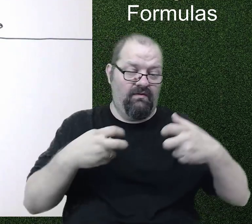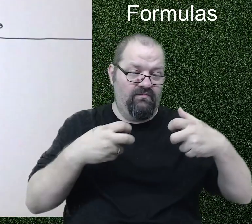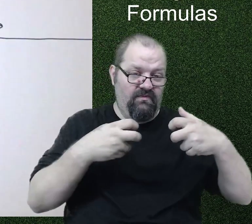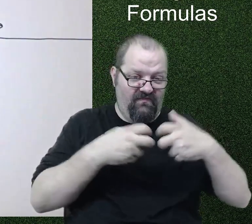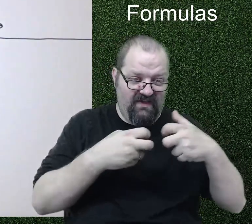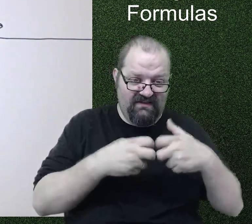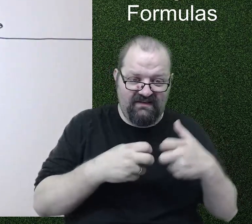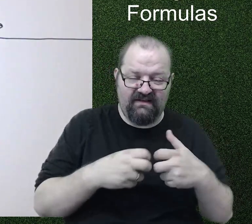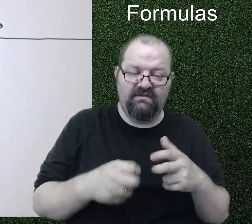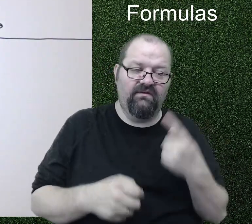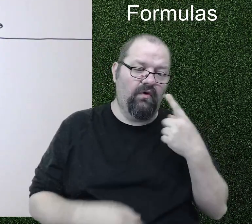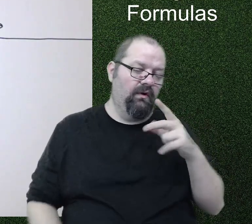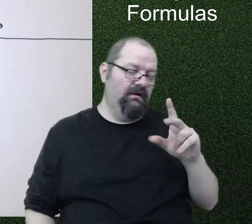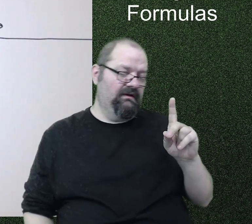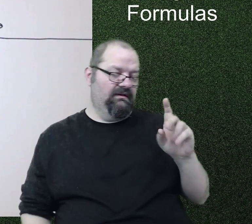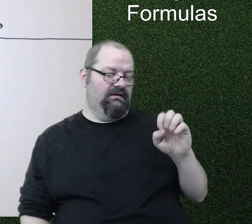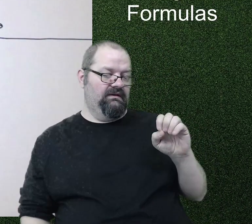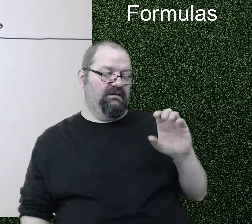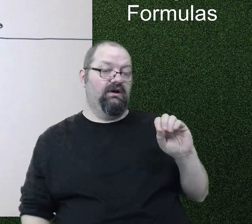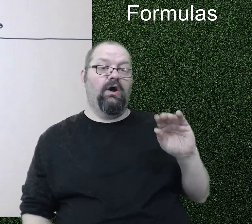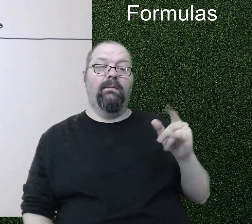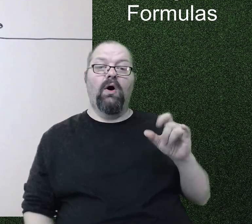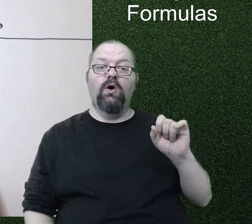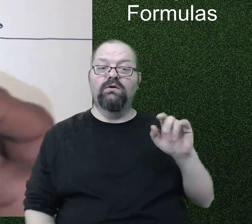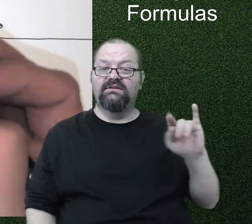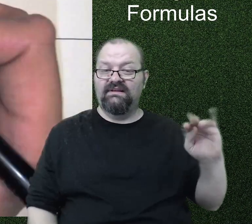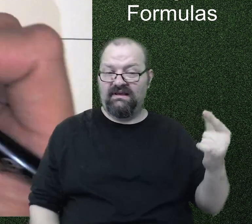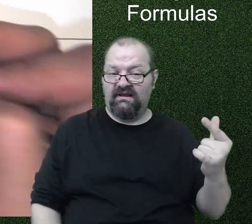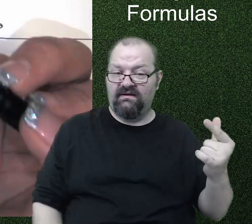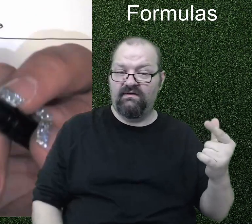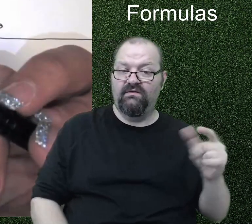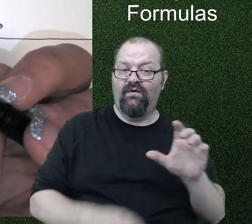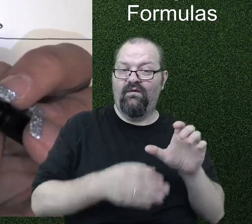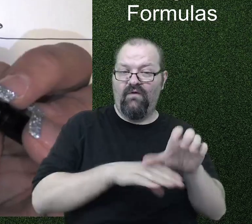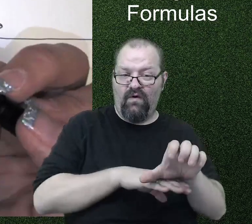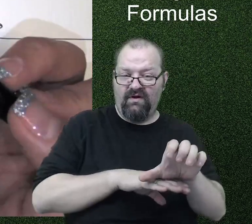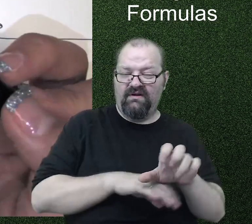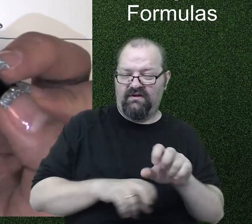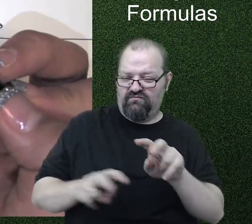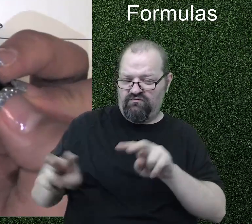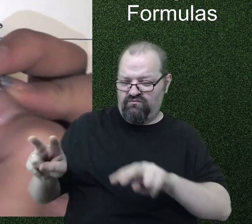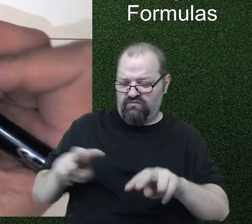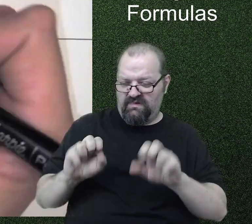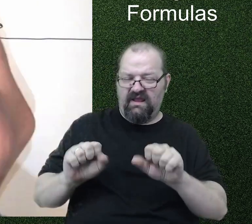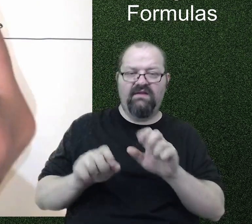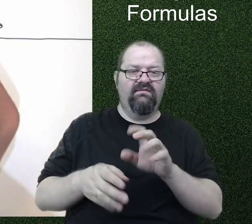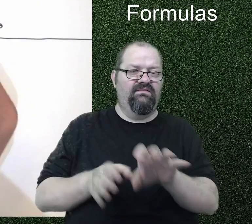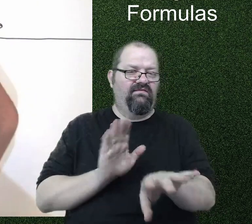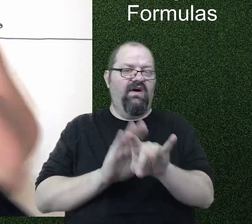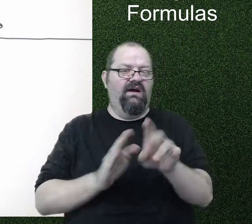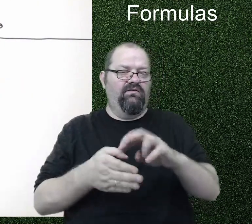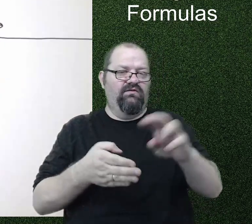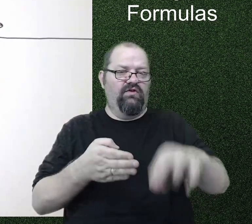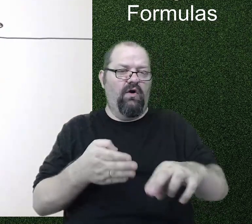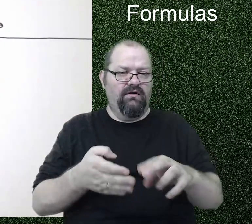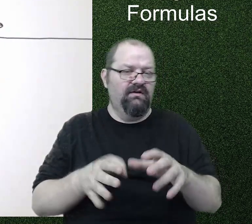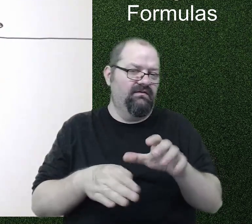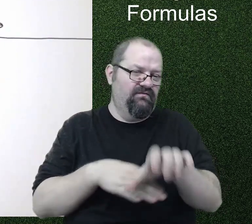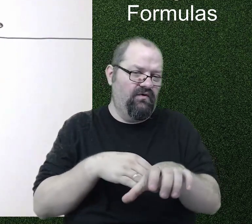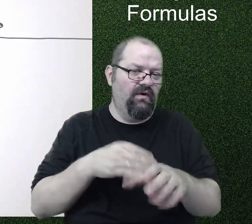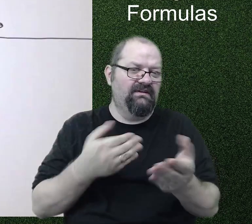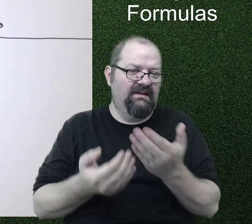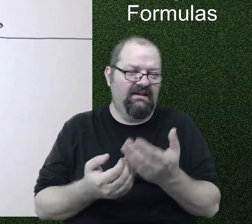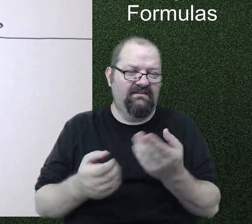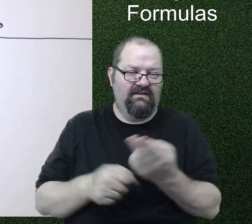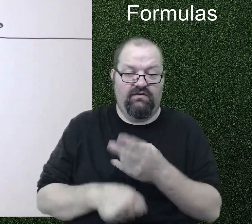their components allows us to find the resultant force pretty easily. But we